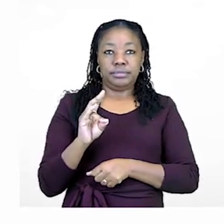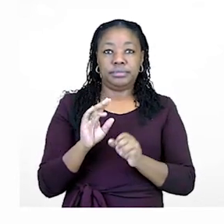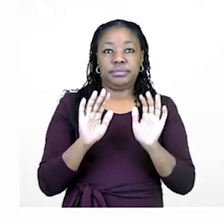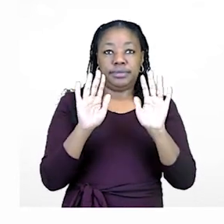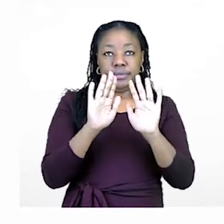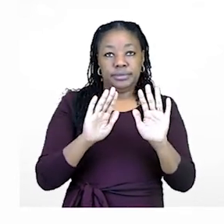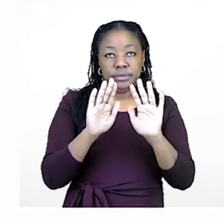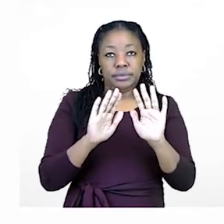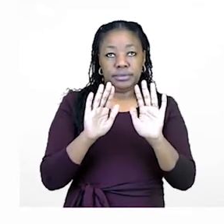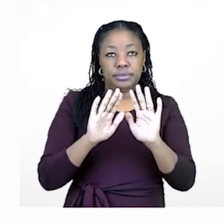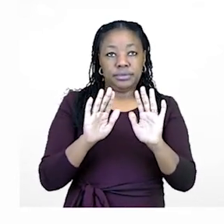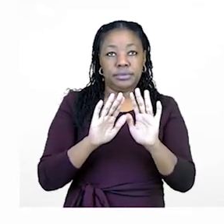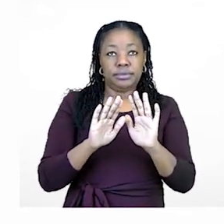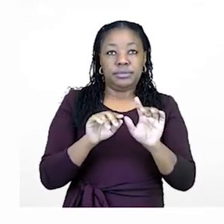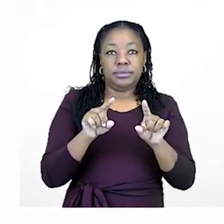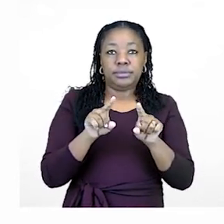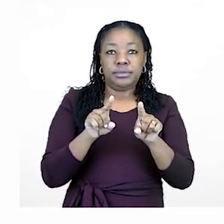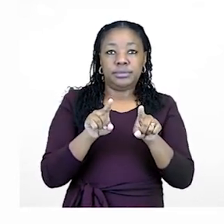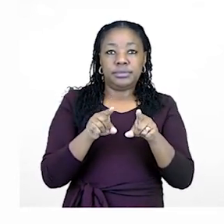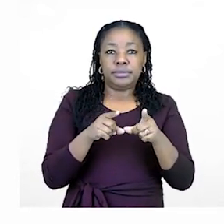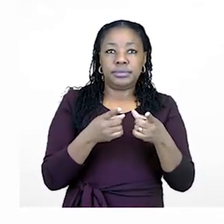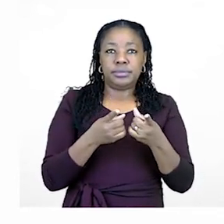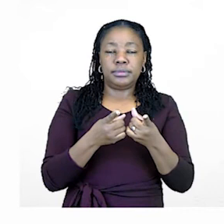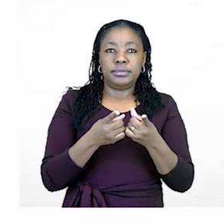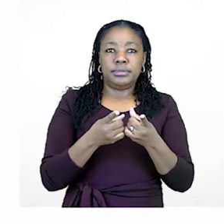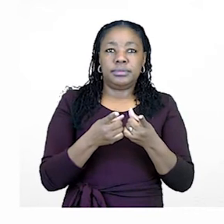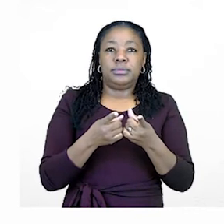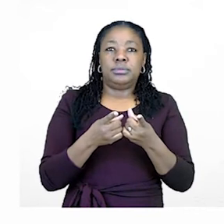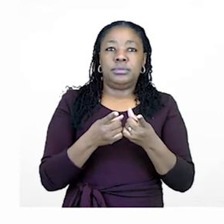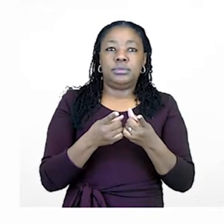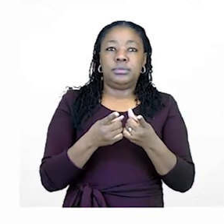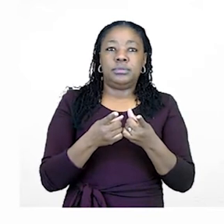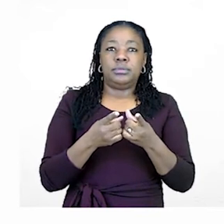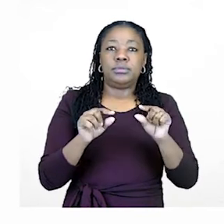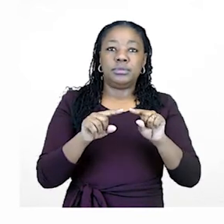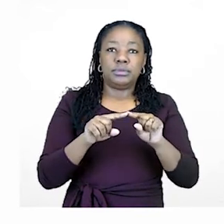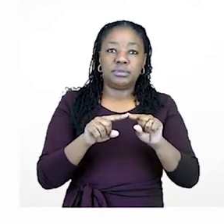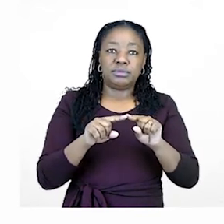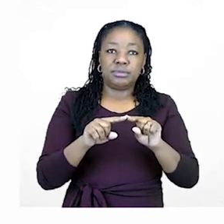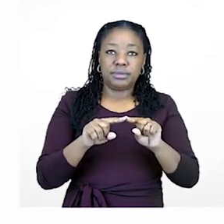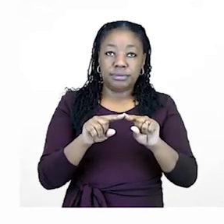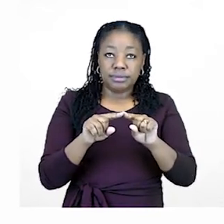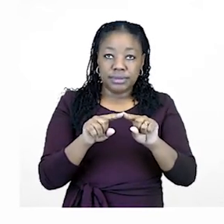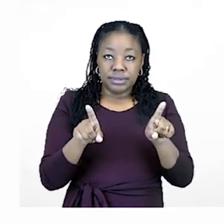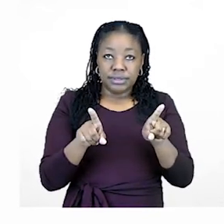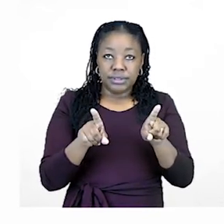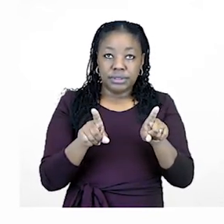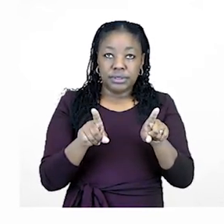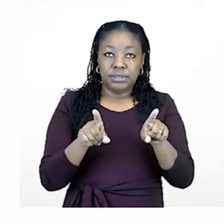in certain objects on specific or on different positions.